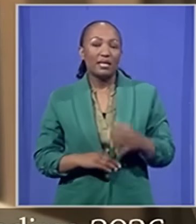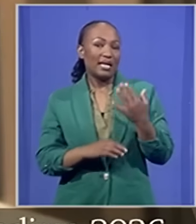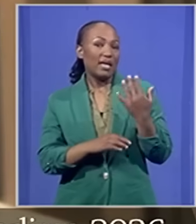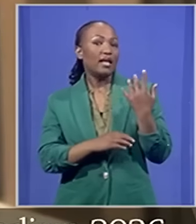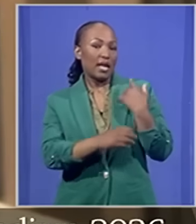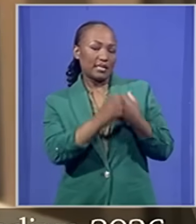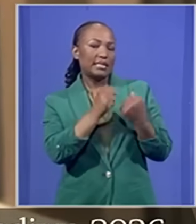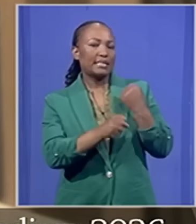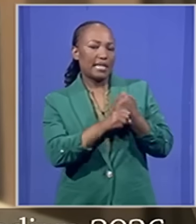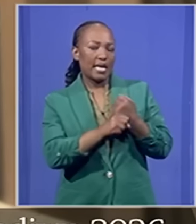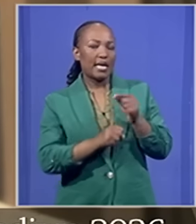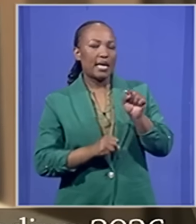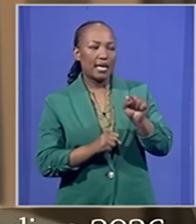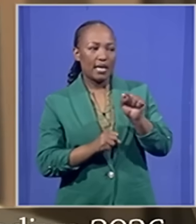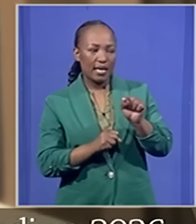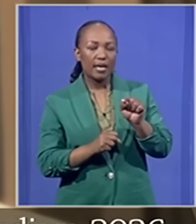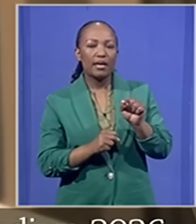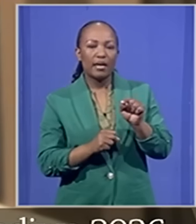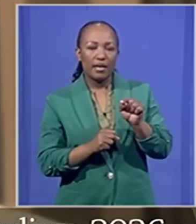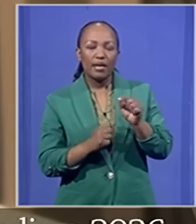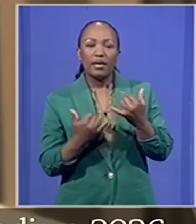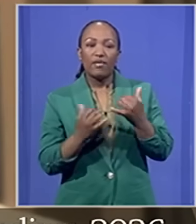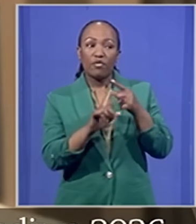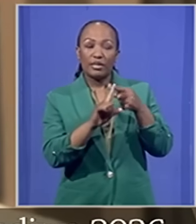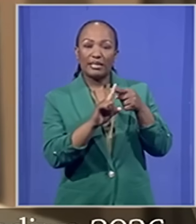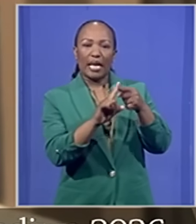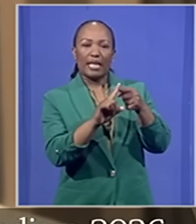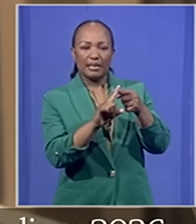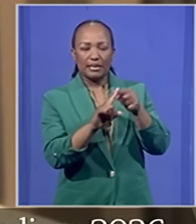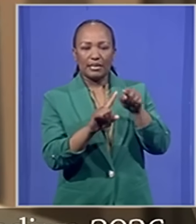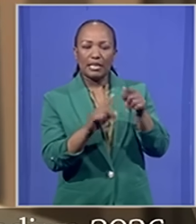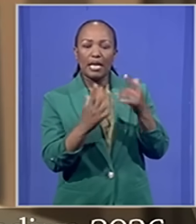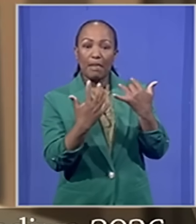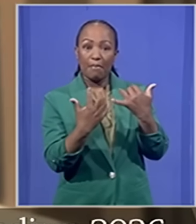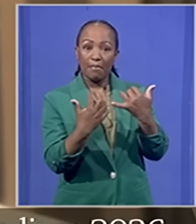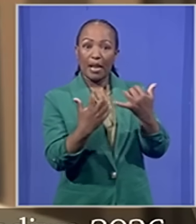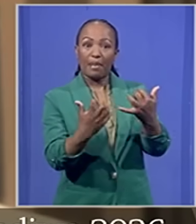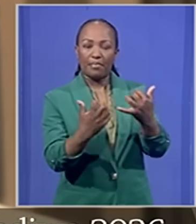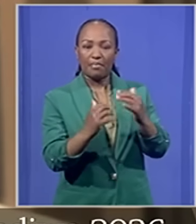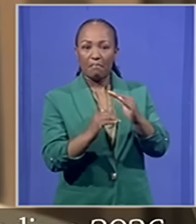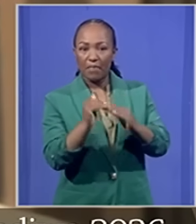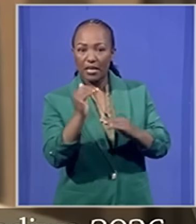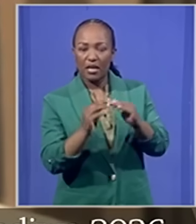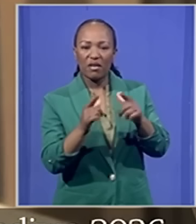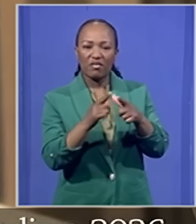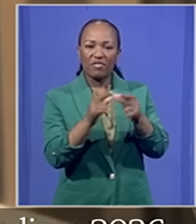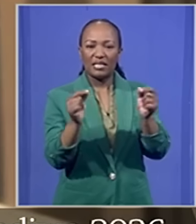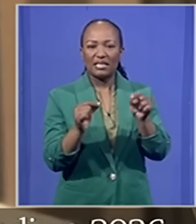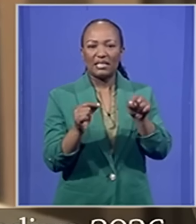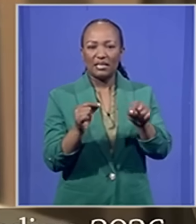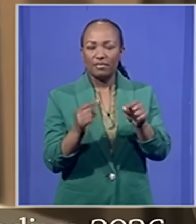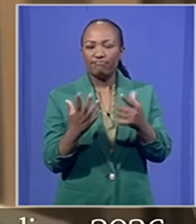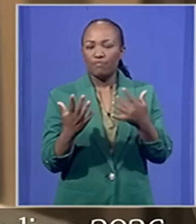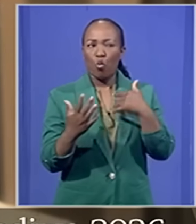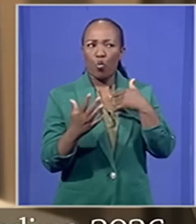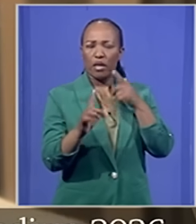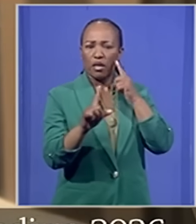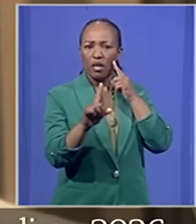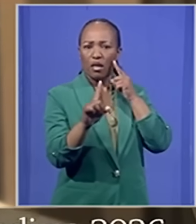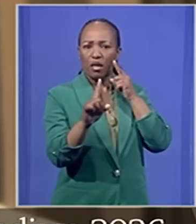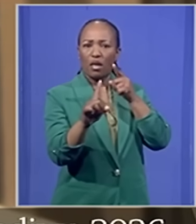the targets to complete the parliamentary building were ambitious at best